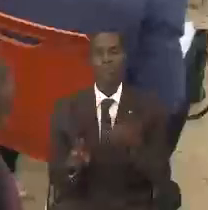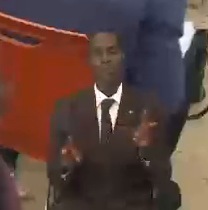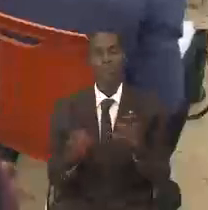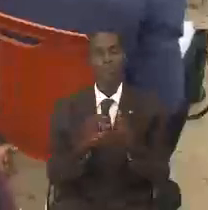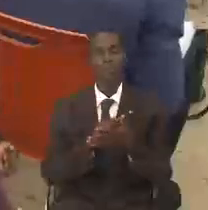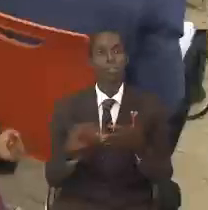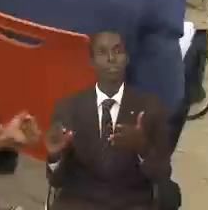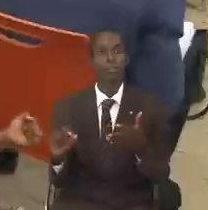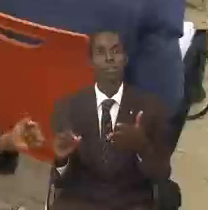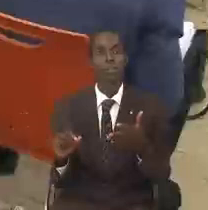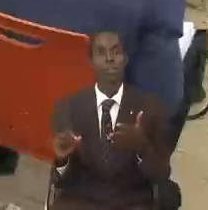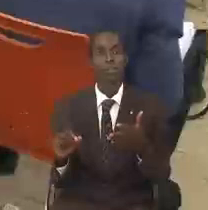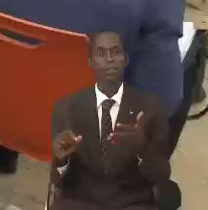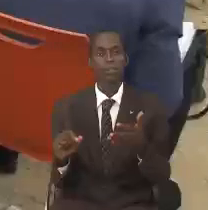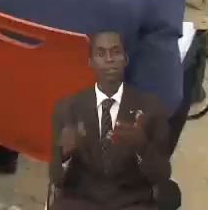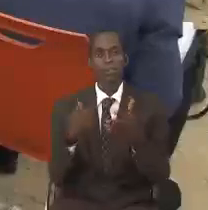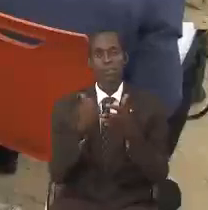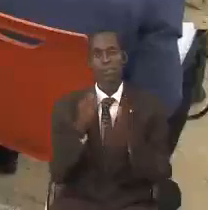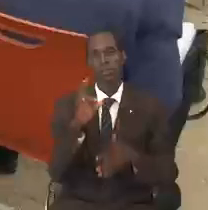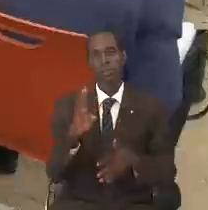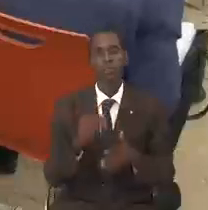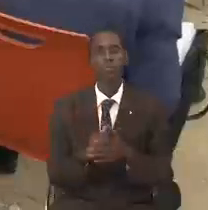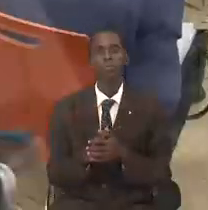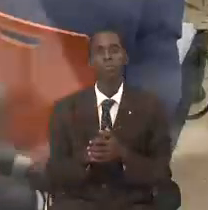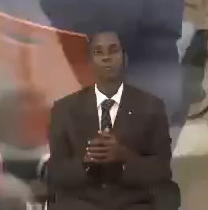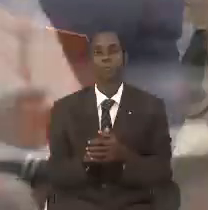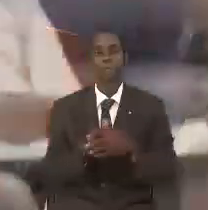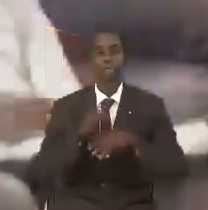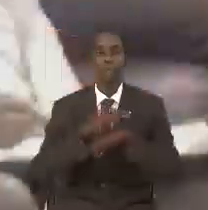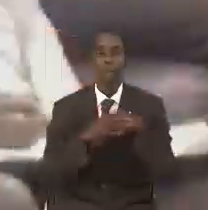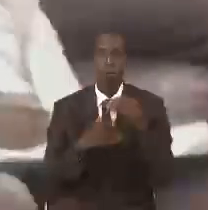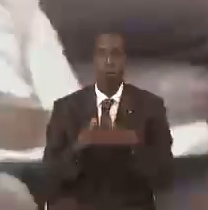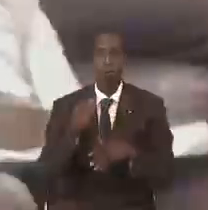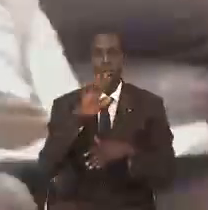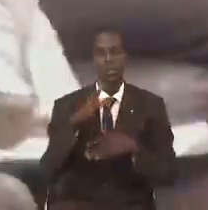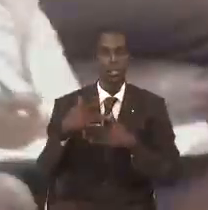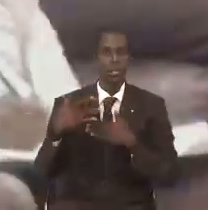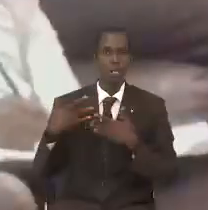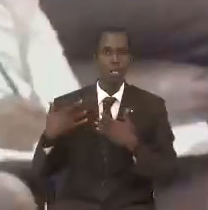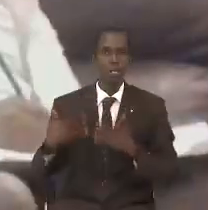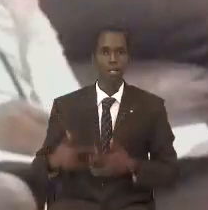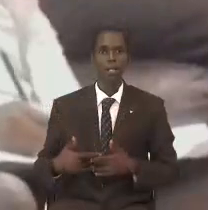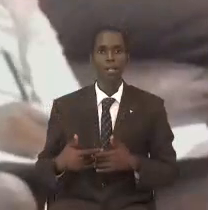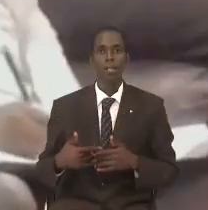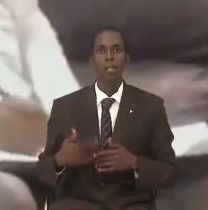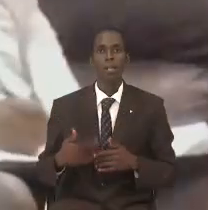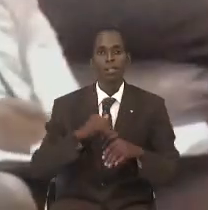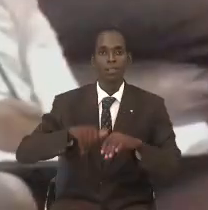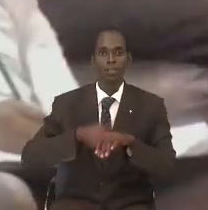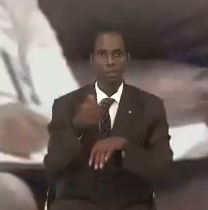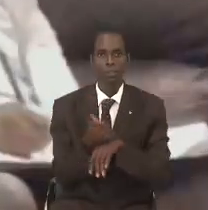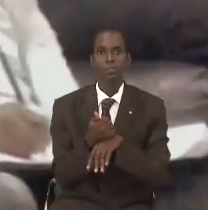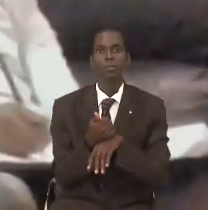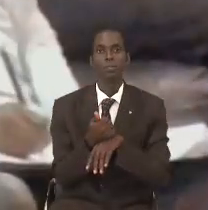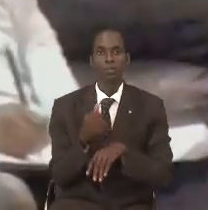2, verse 17. Comfort your hearts and establish